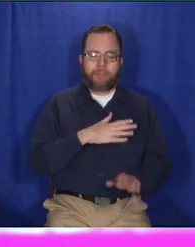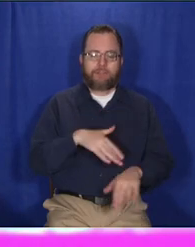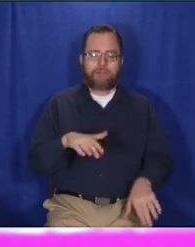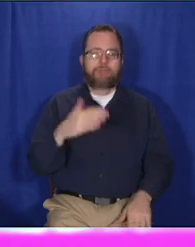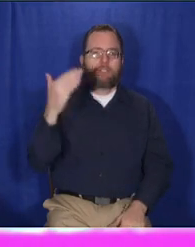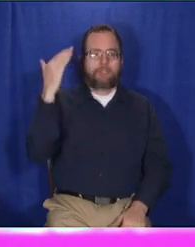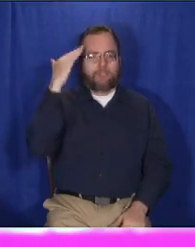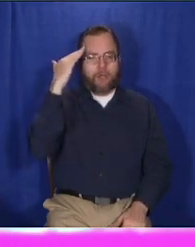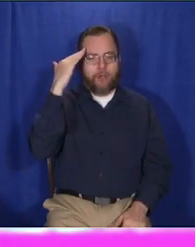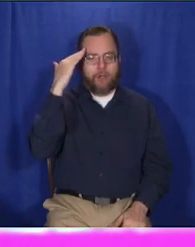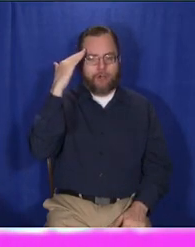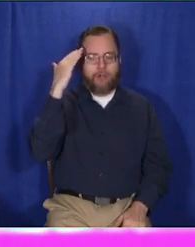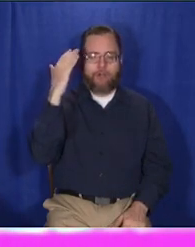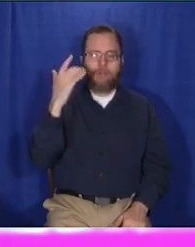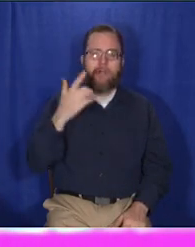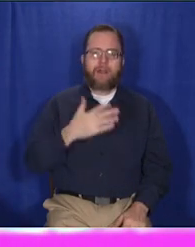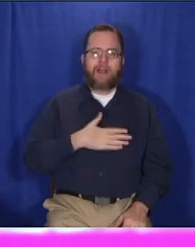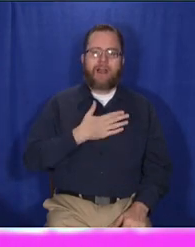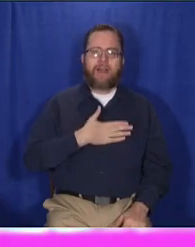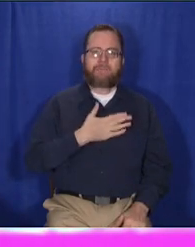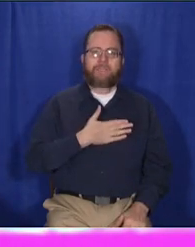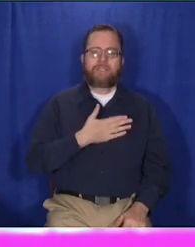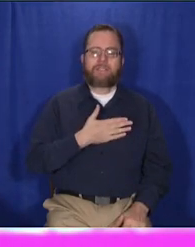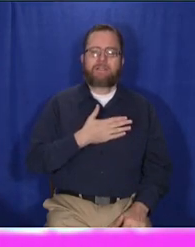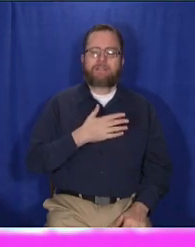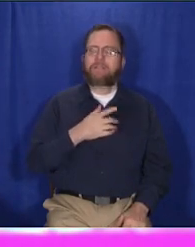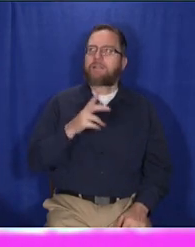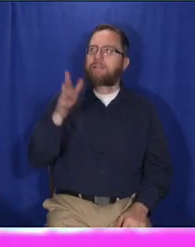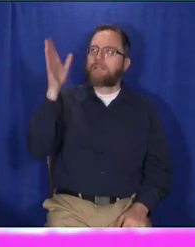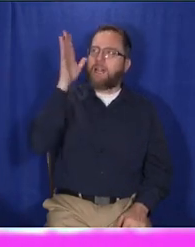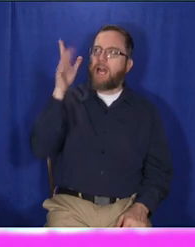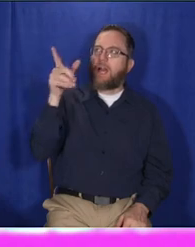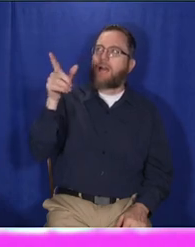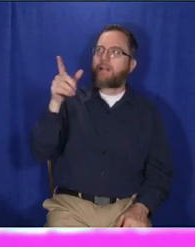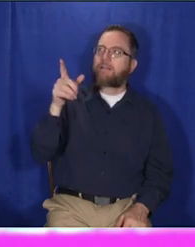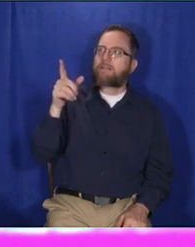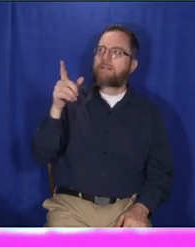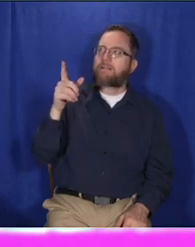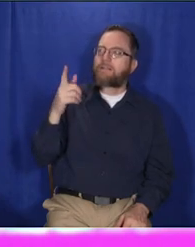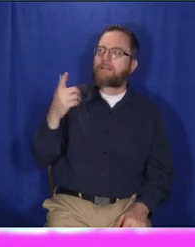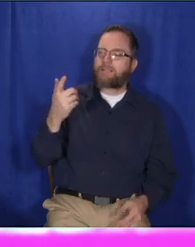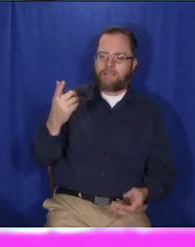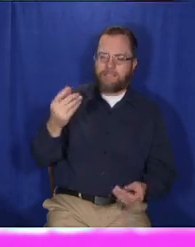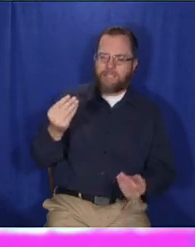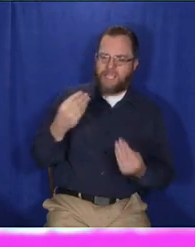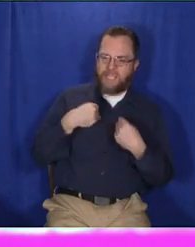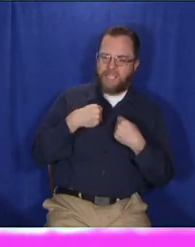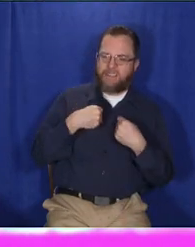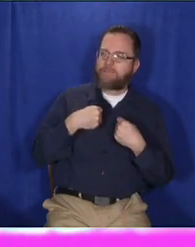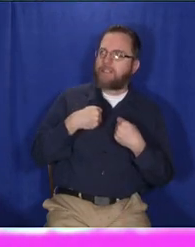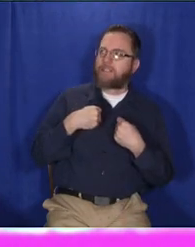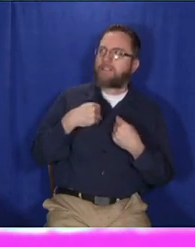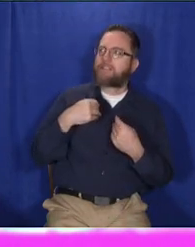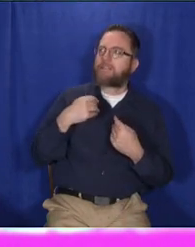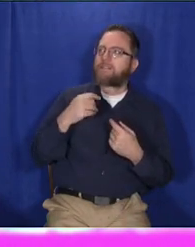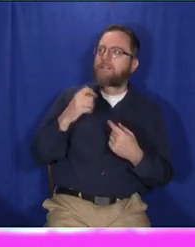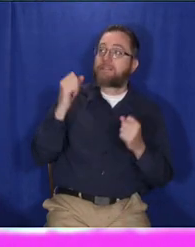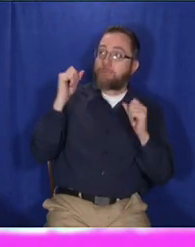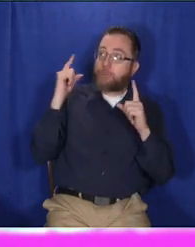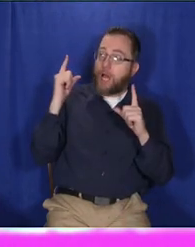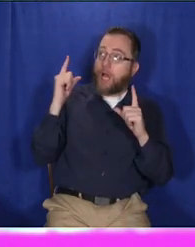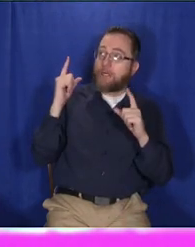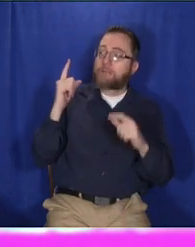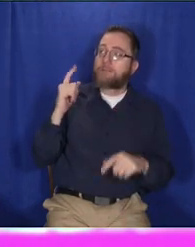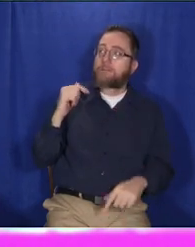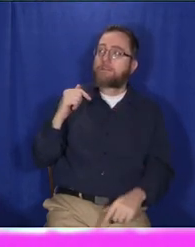I promised them a treat is enough for them to anticipate that all the way home. They don't even know what they're going to get. And sometimes